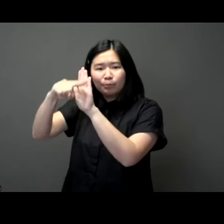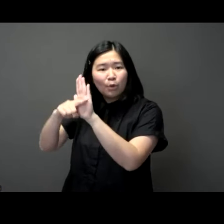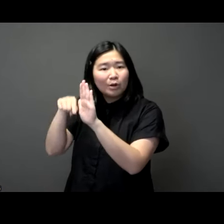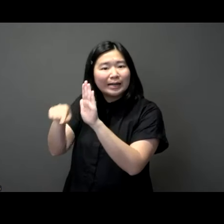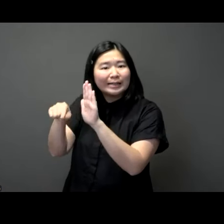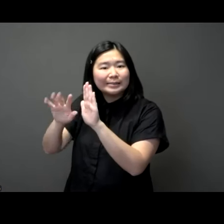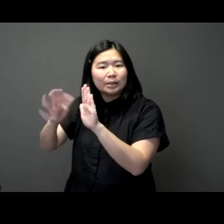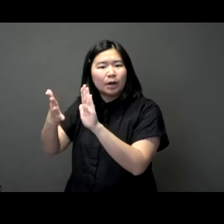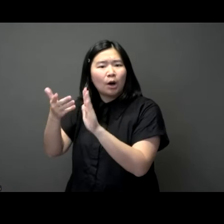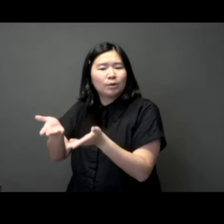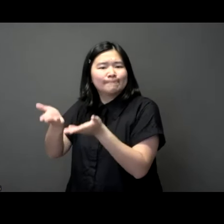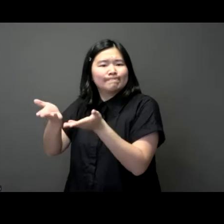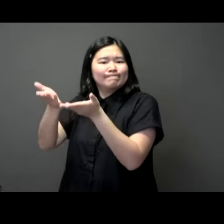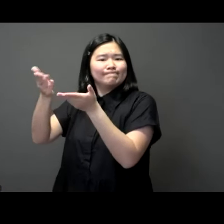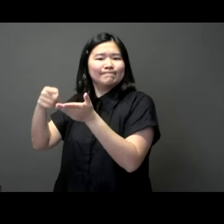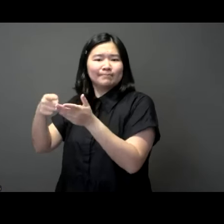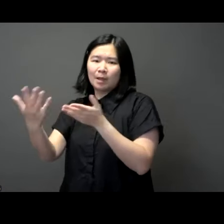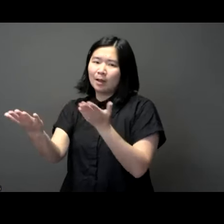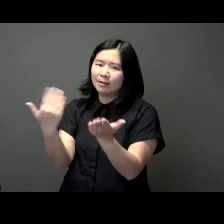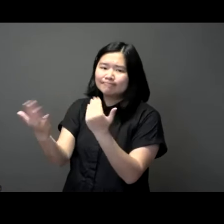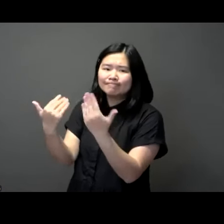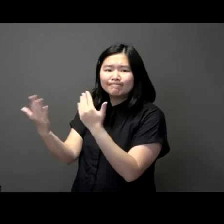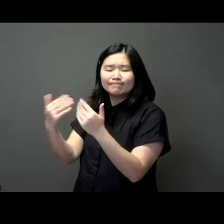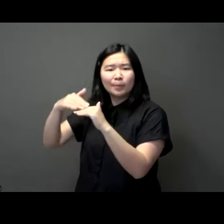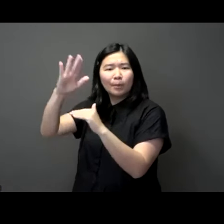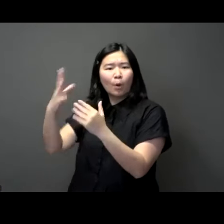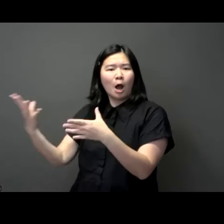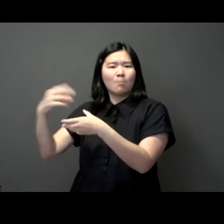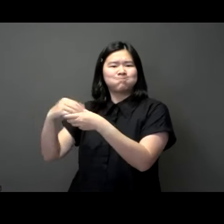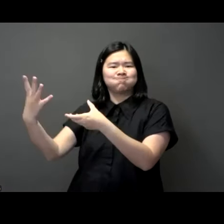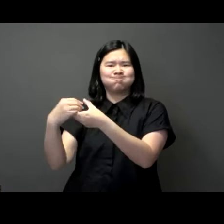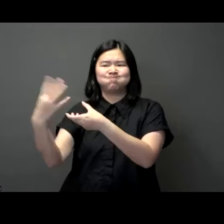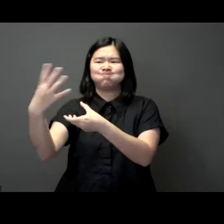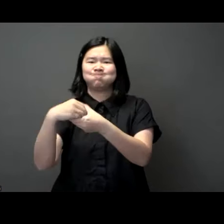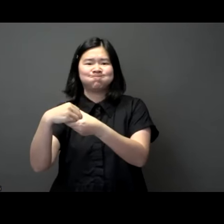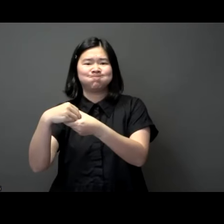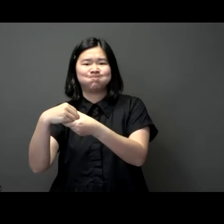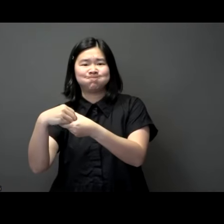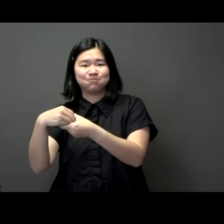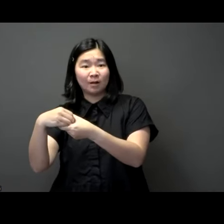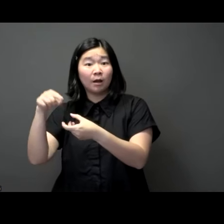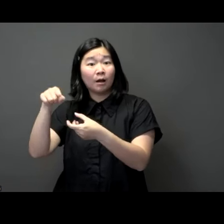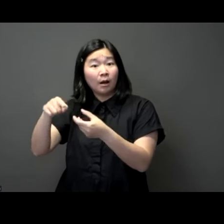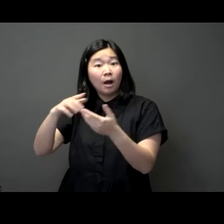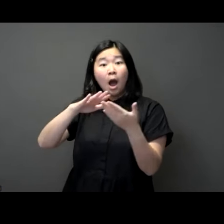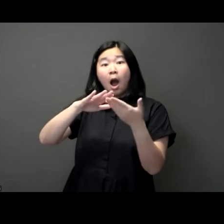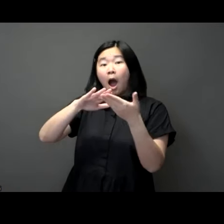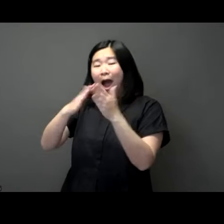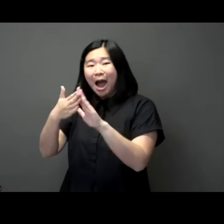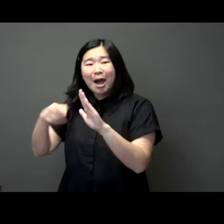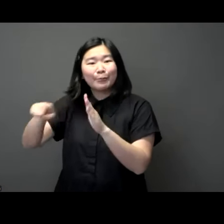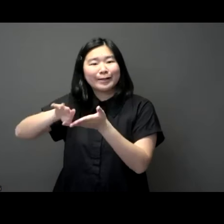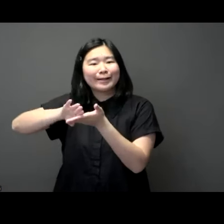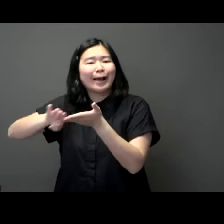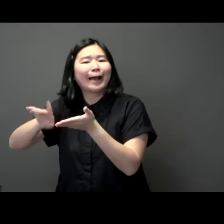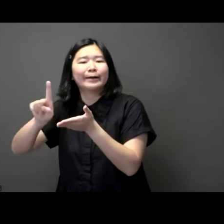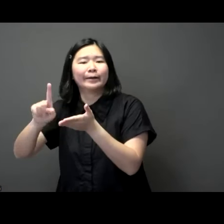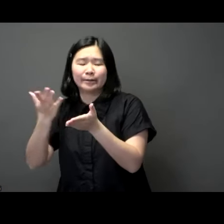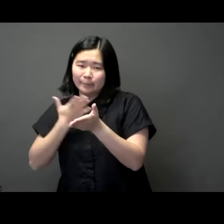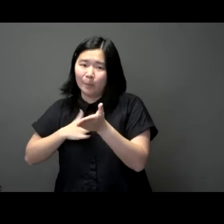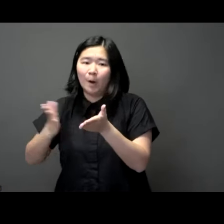know that without an active participation of the community, real engagement, meaningful engagement, we